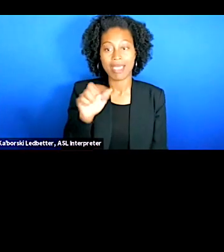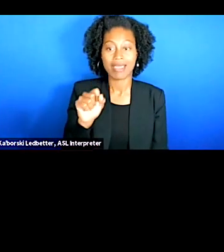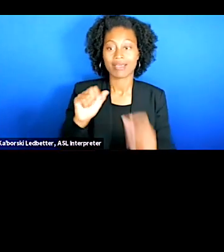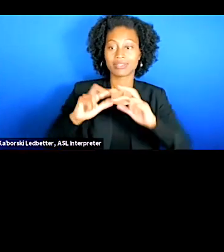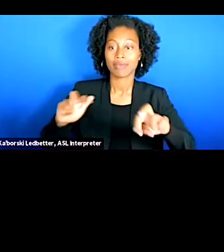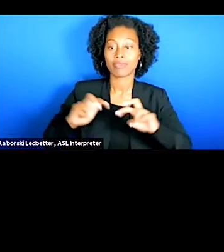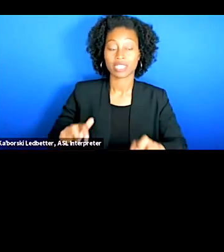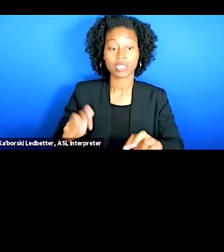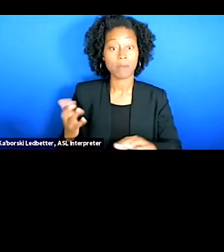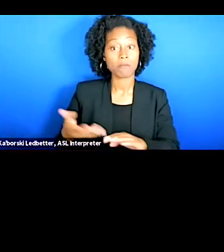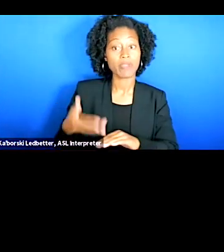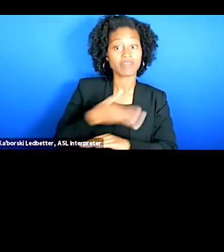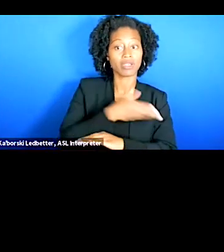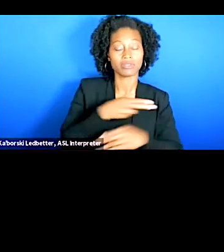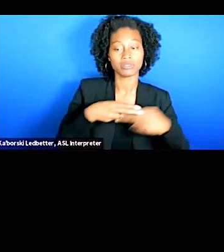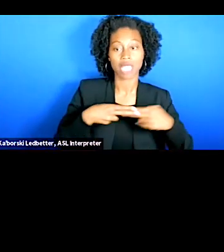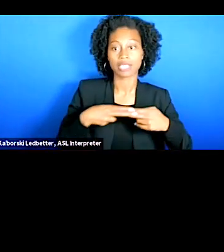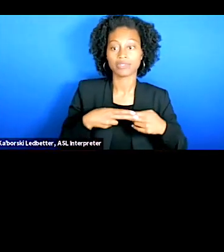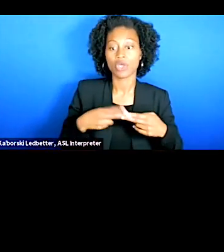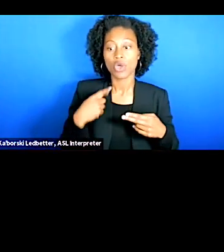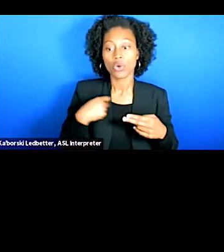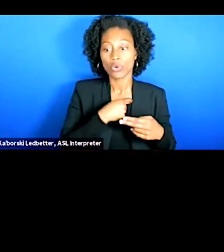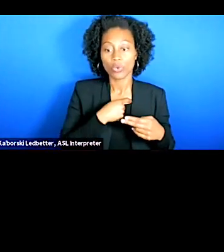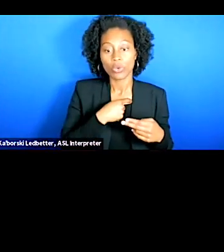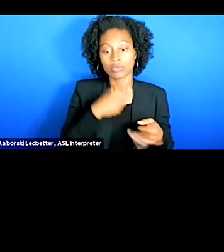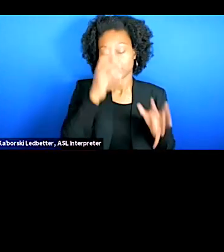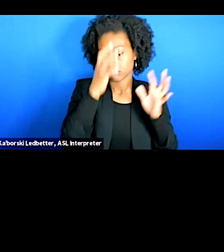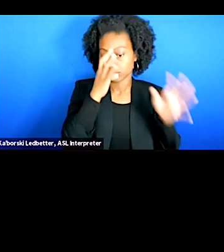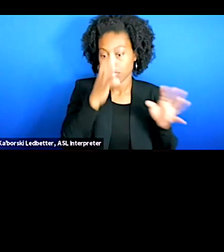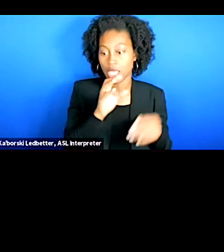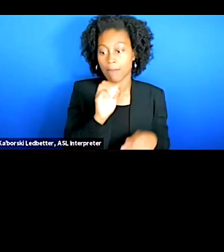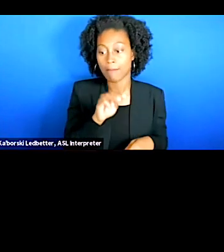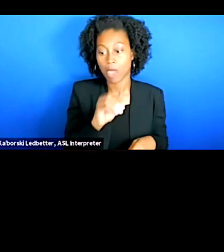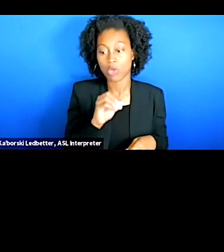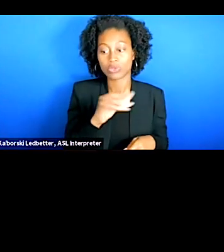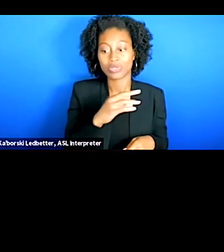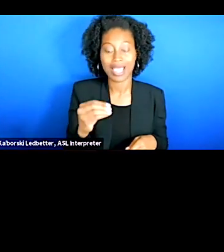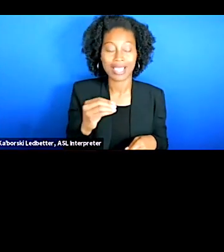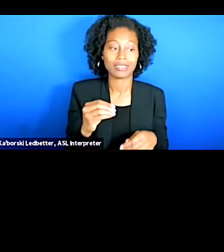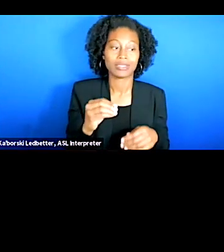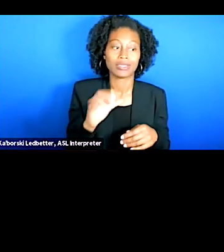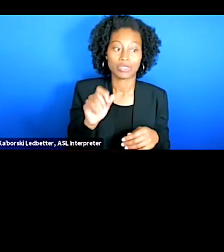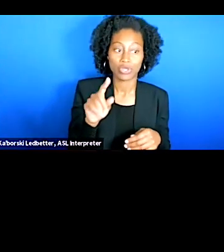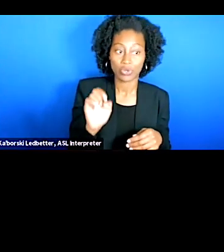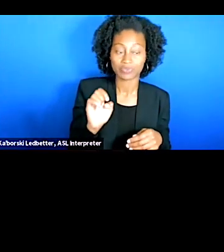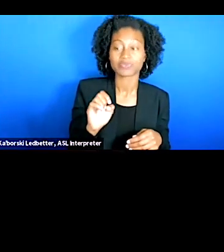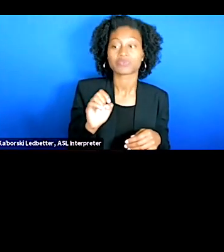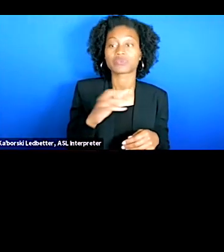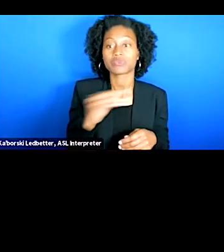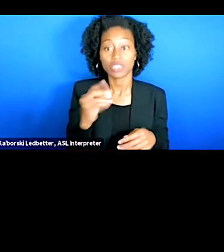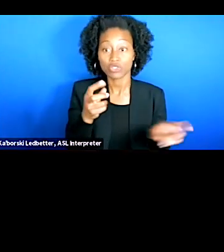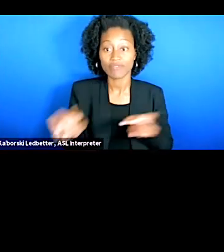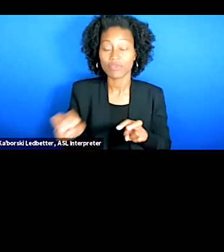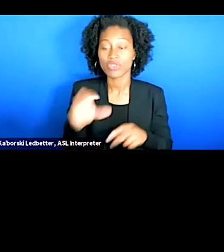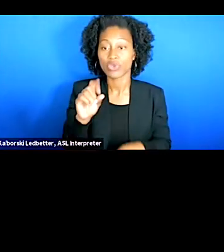we covered creating memos and coding them. And after this step, you could choose to transfer the codes and coded data